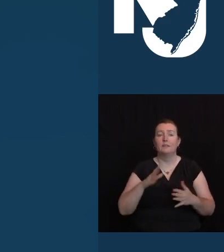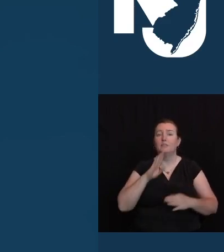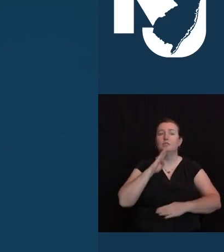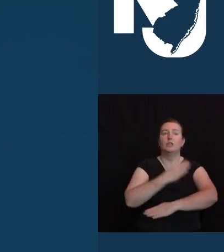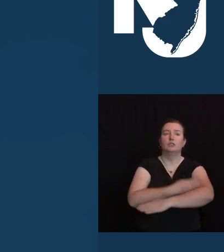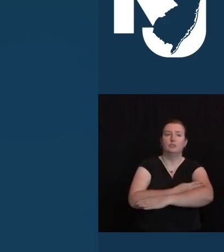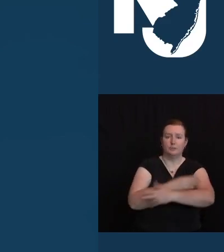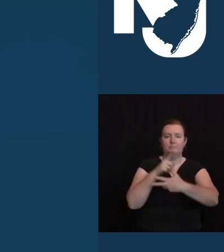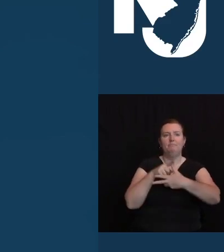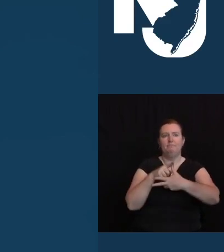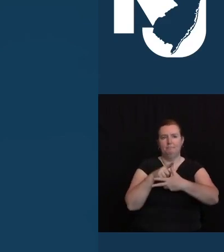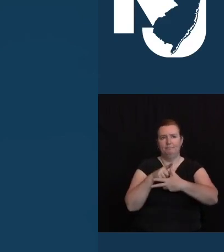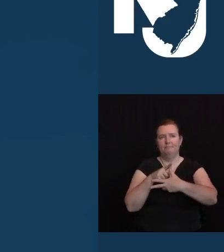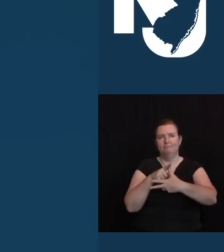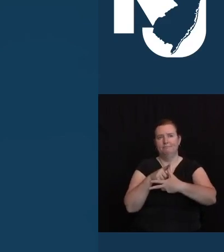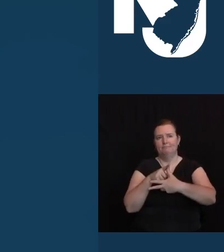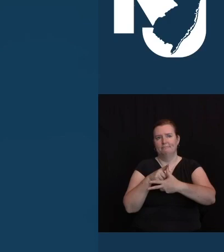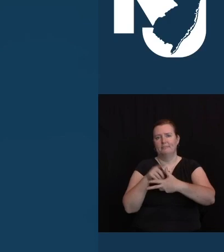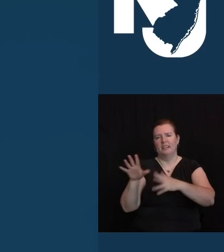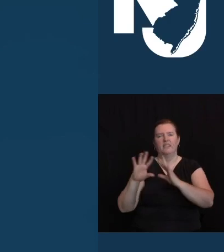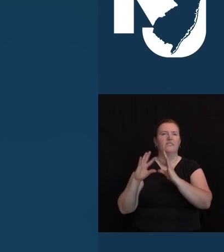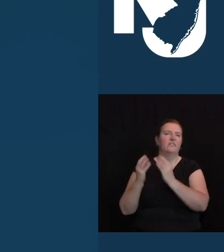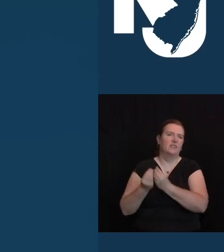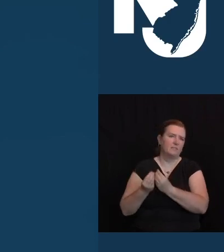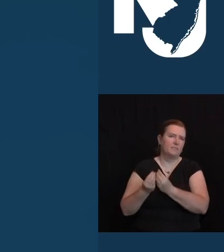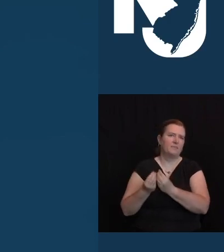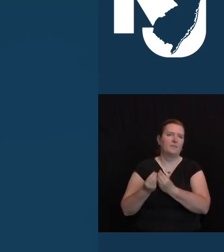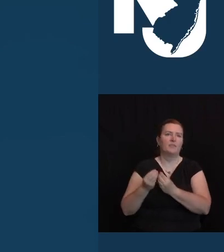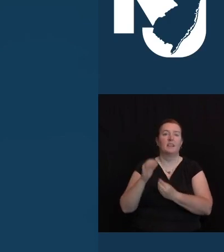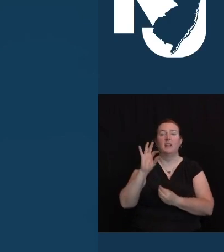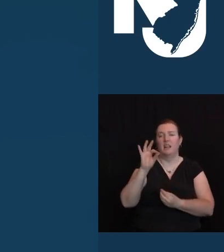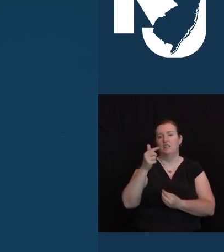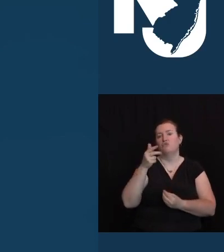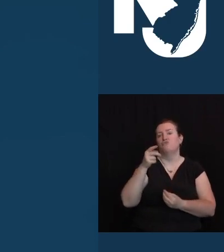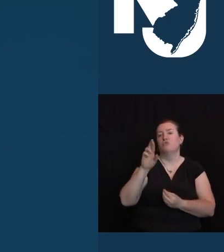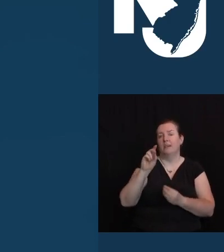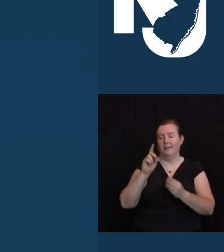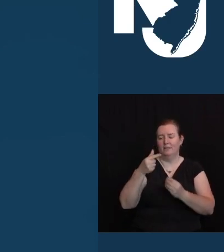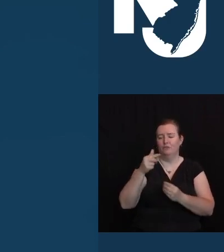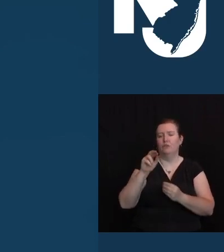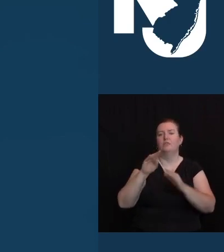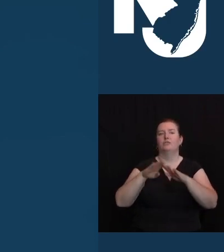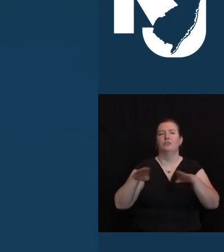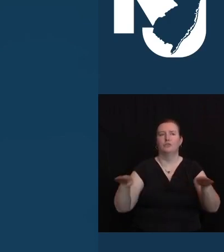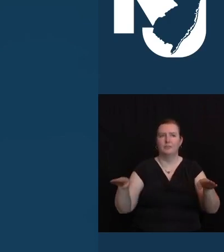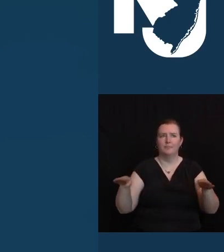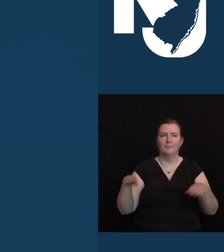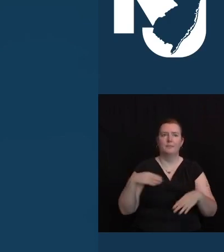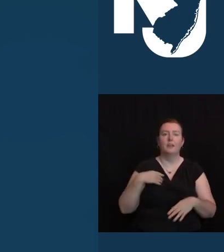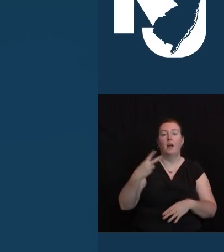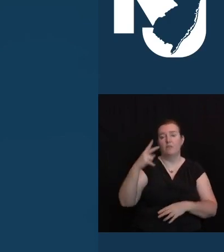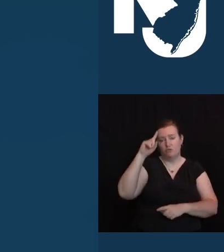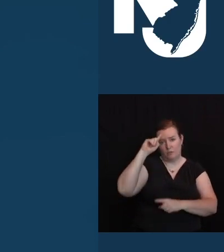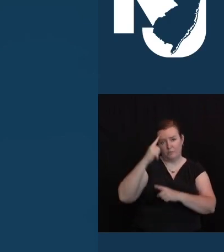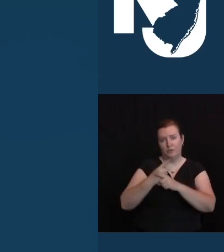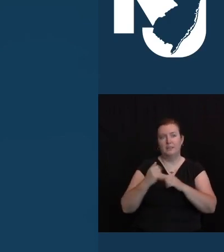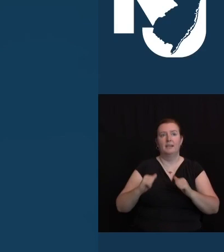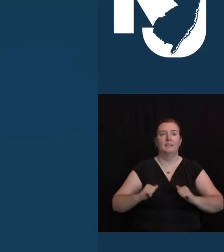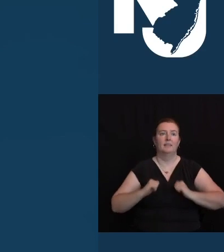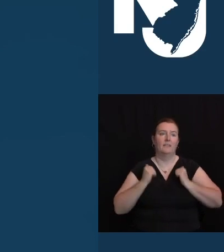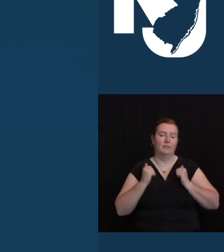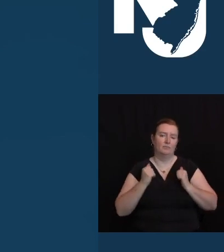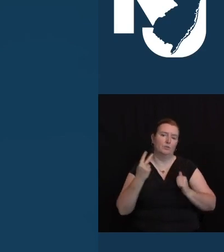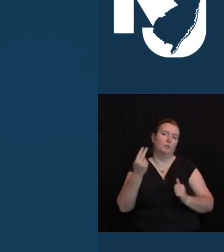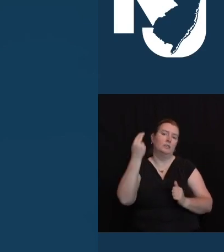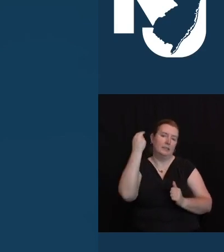on Monday, and their families, including 9 grandchildren. He also leaves behind 2 brothers and 2 nephews. May Marty's